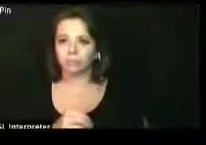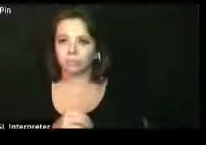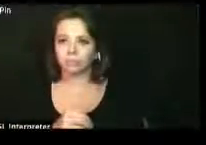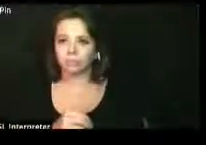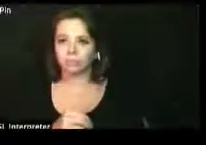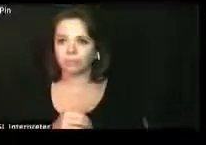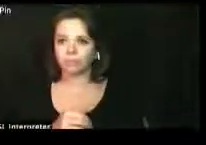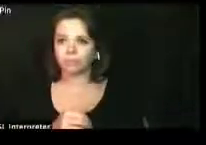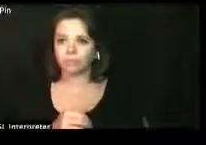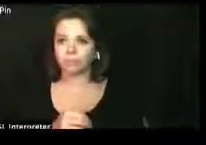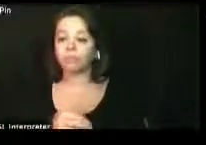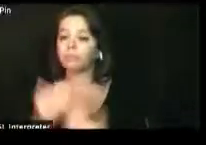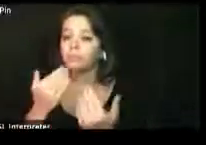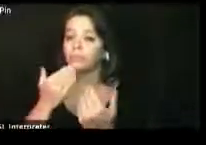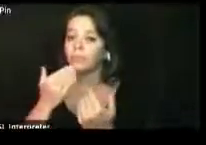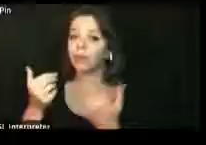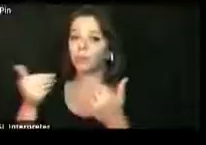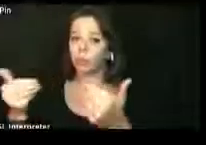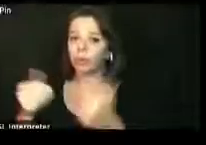Thank you. Go ahead, please.